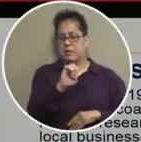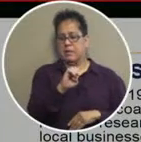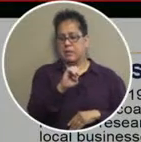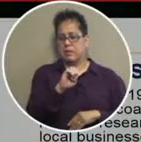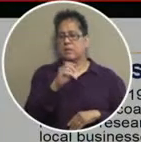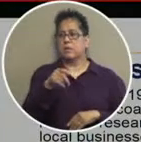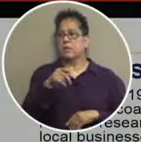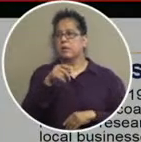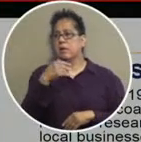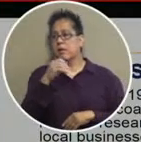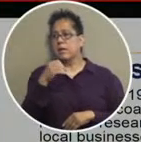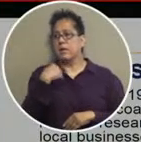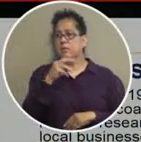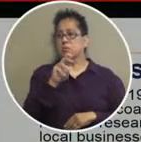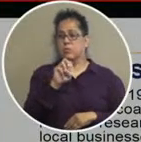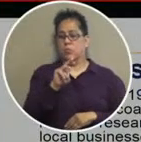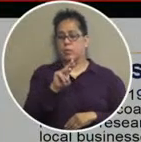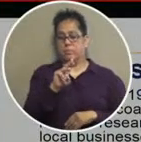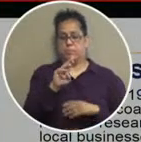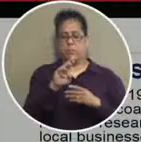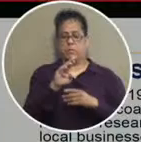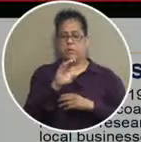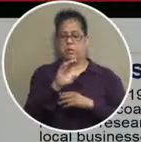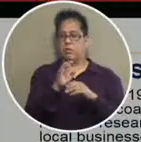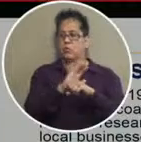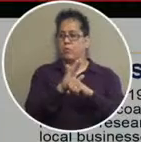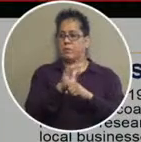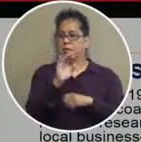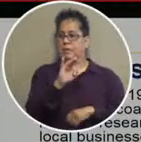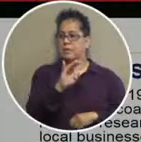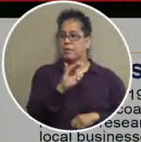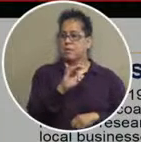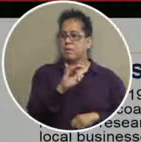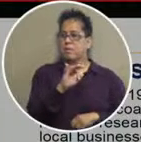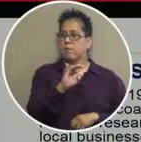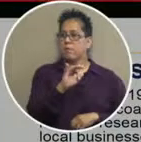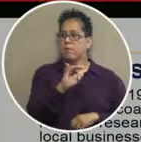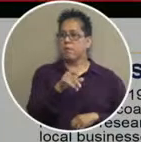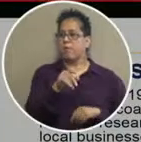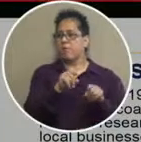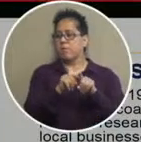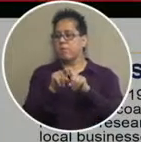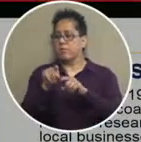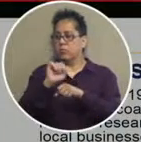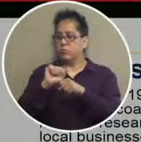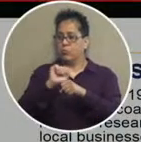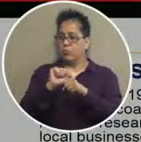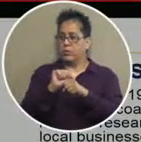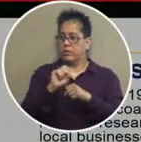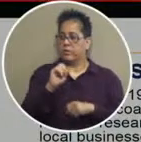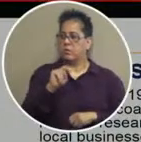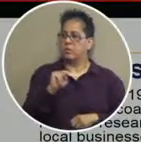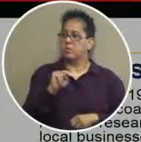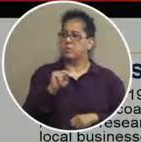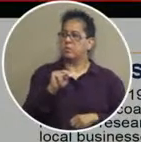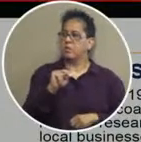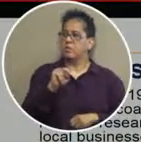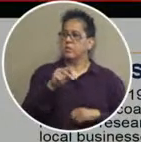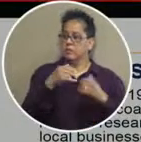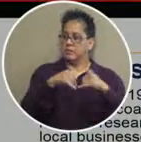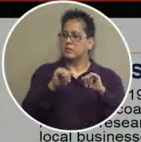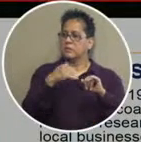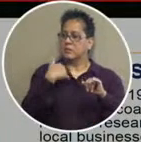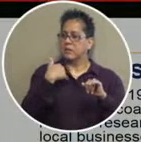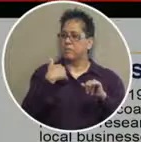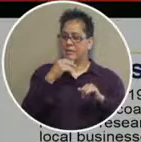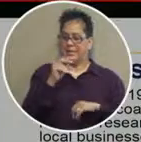Health Foundation's website, the COVID-19 Hub. She is working on still obtaining all